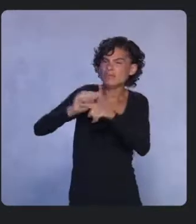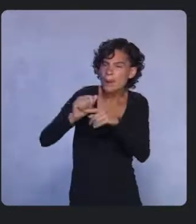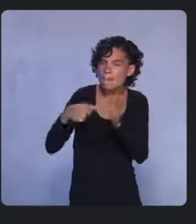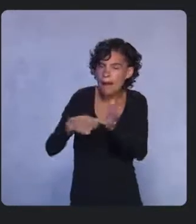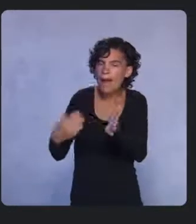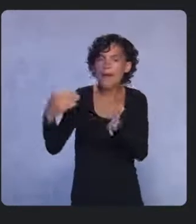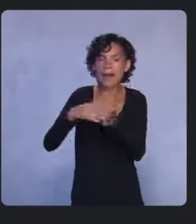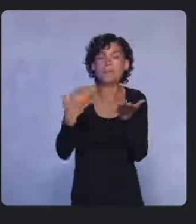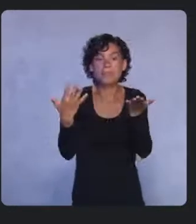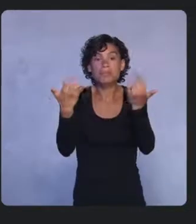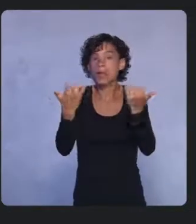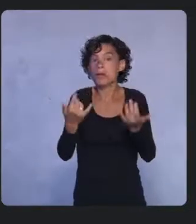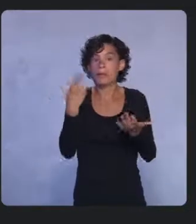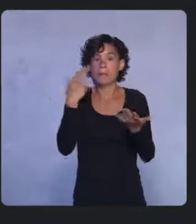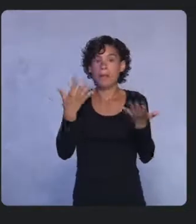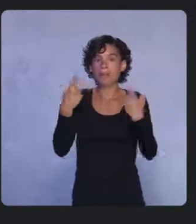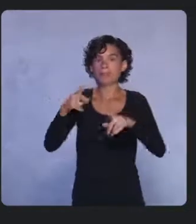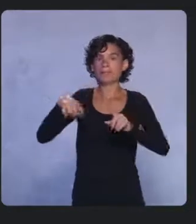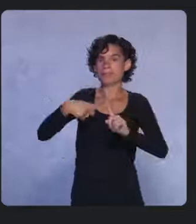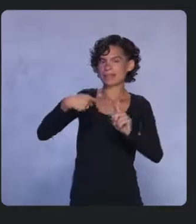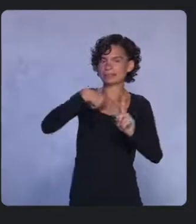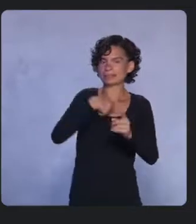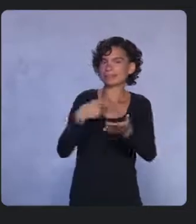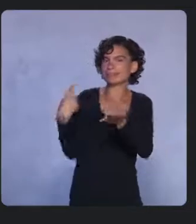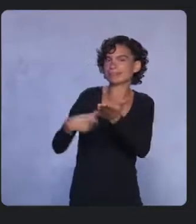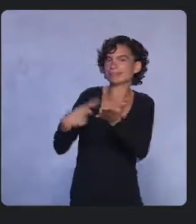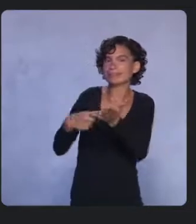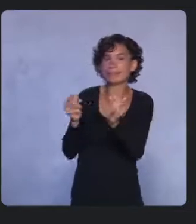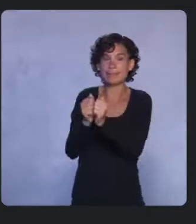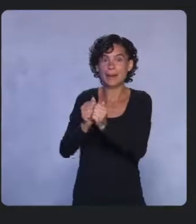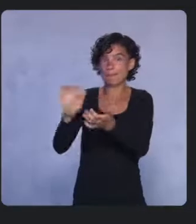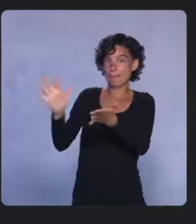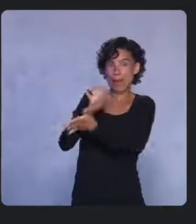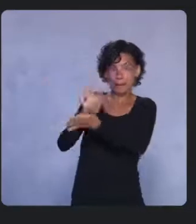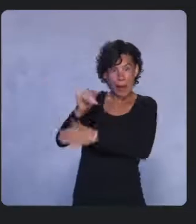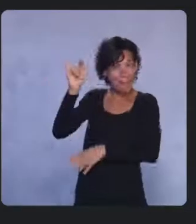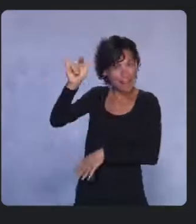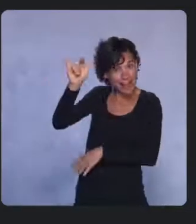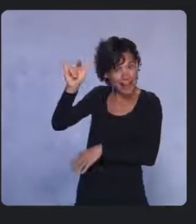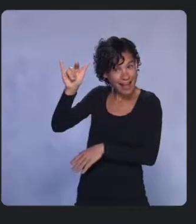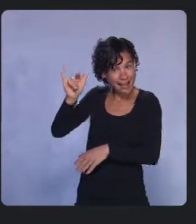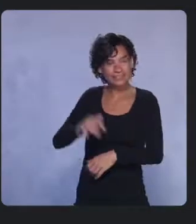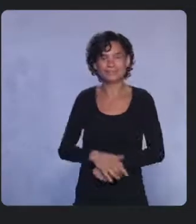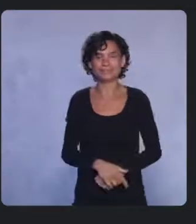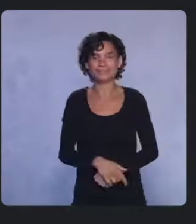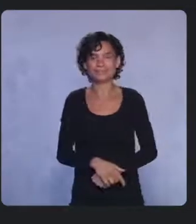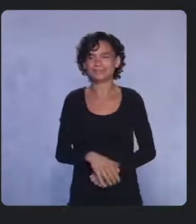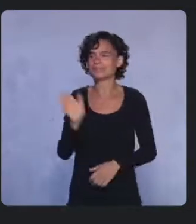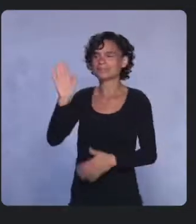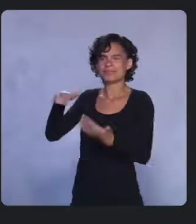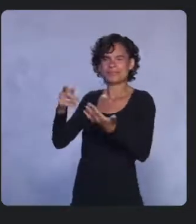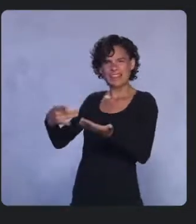happened when we talked to a paper airplane. What's it like being thrown through the air?